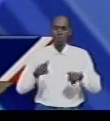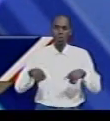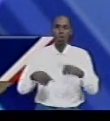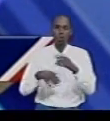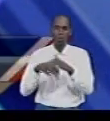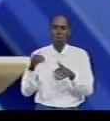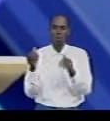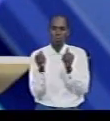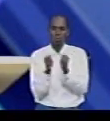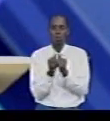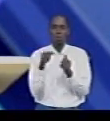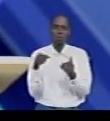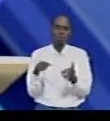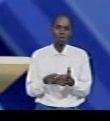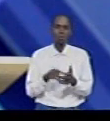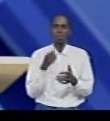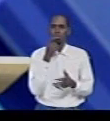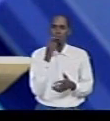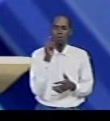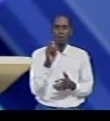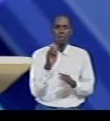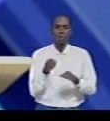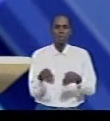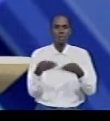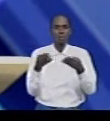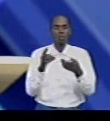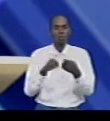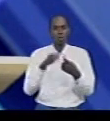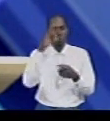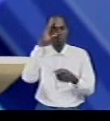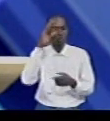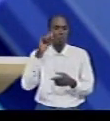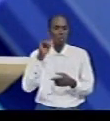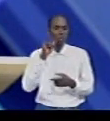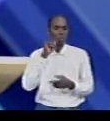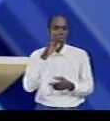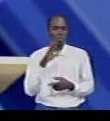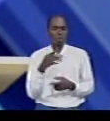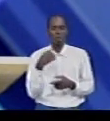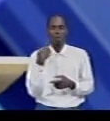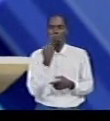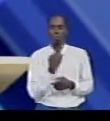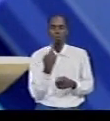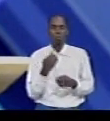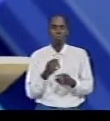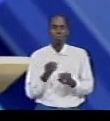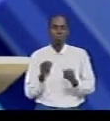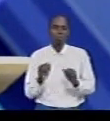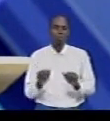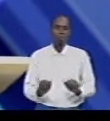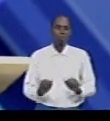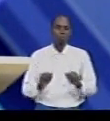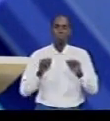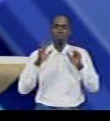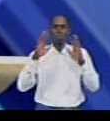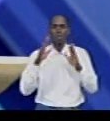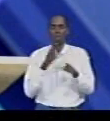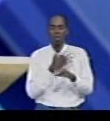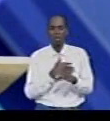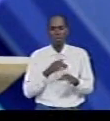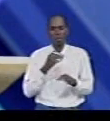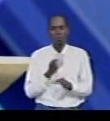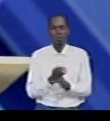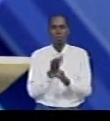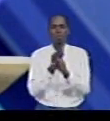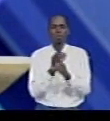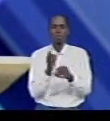men and women willingly, committedly, lovingly, and faithfully to the